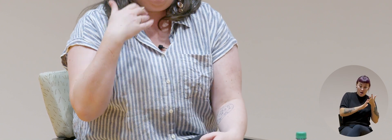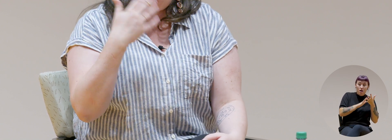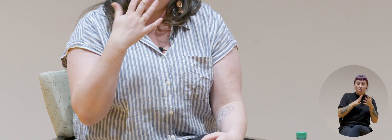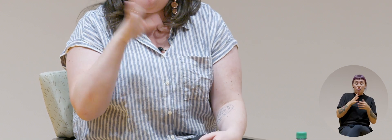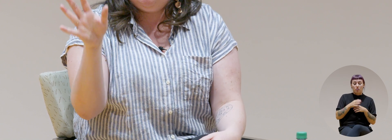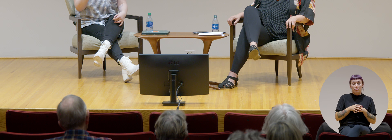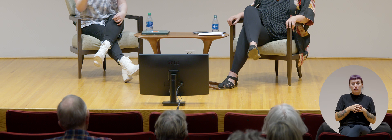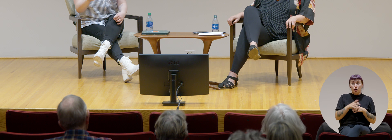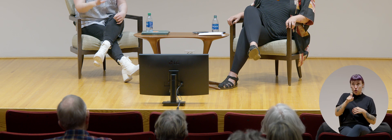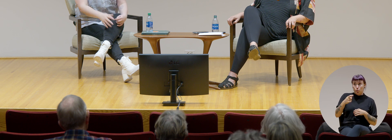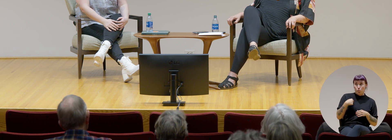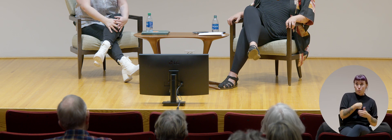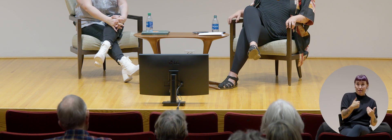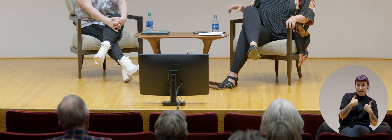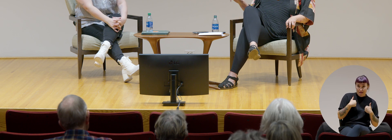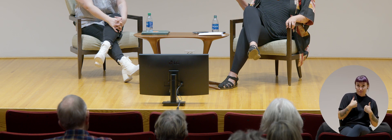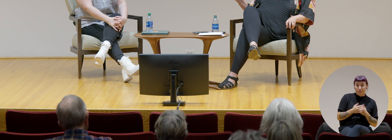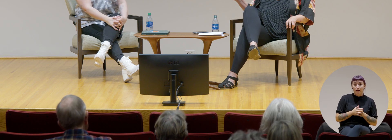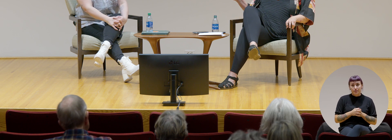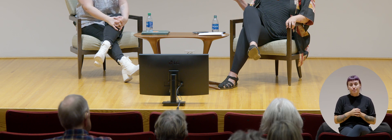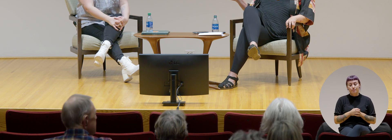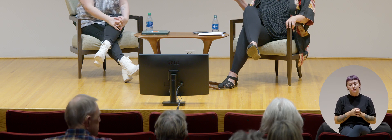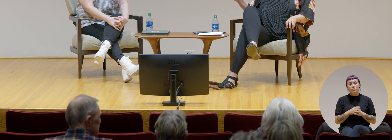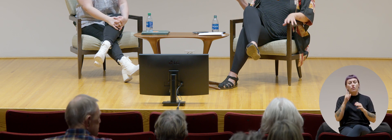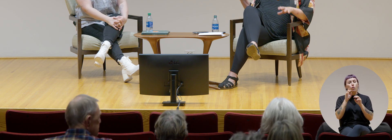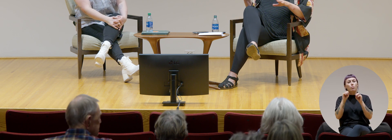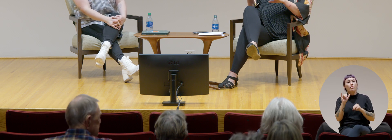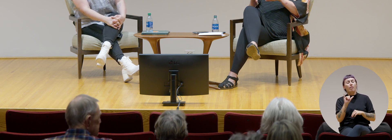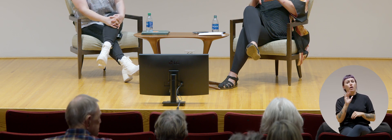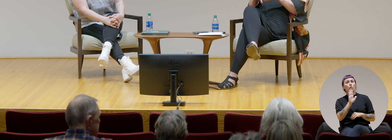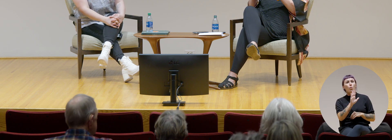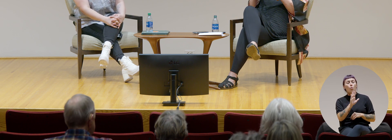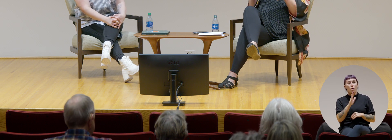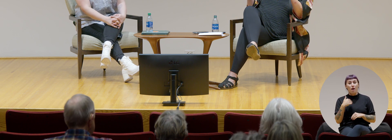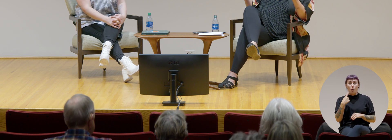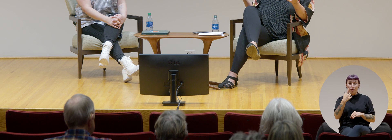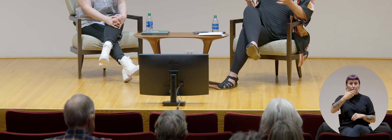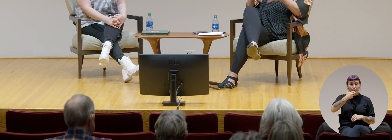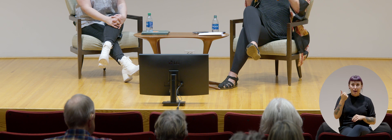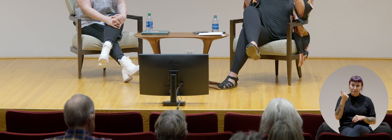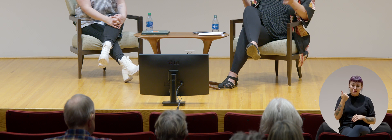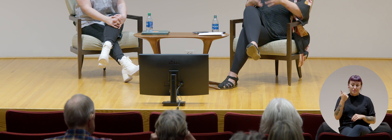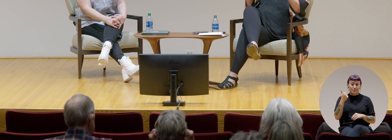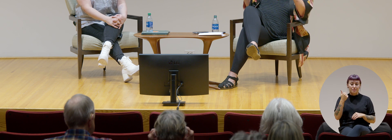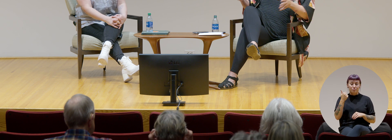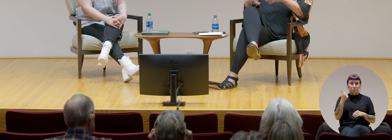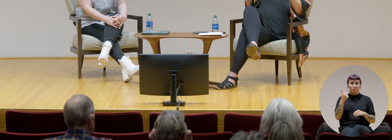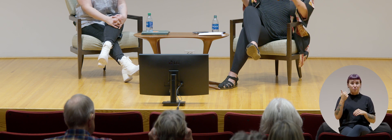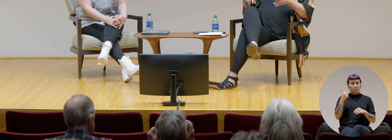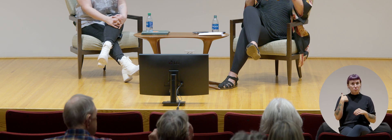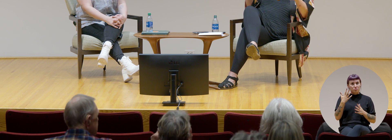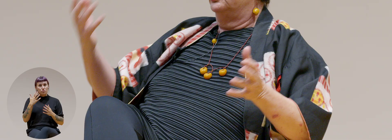should be cared for by us in the first place. But for a museum like yours that has one of the best